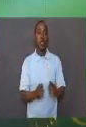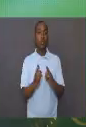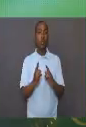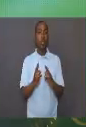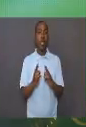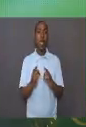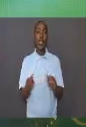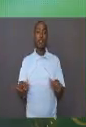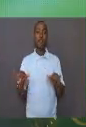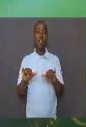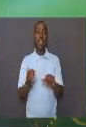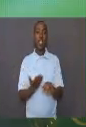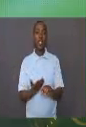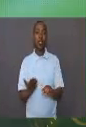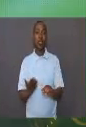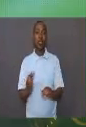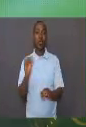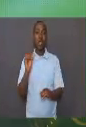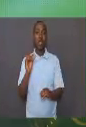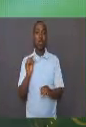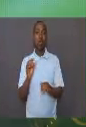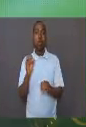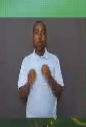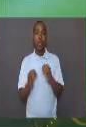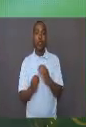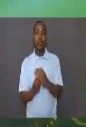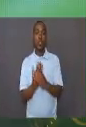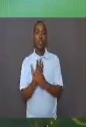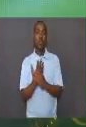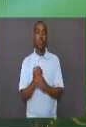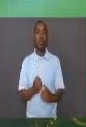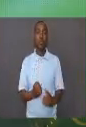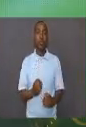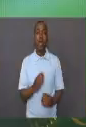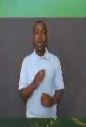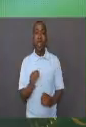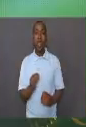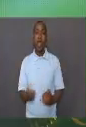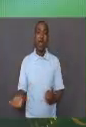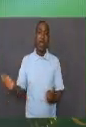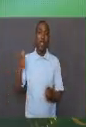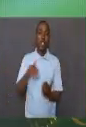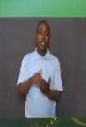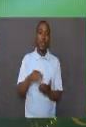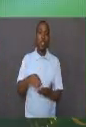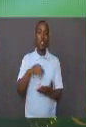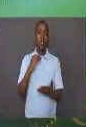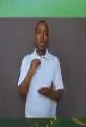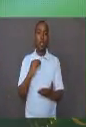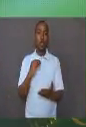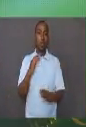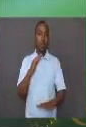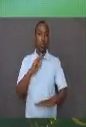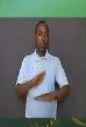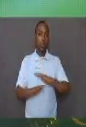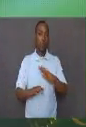and requirements of growing microorganisms. We also learned about the process